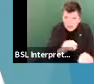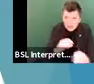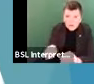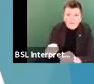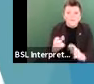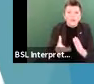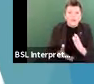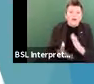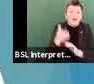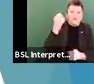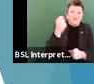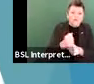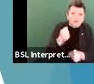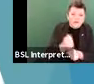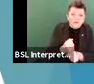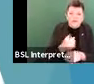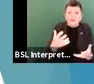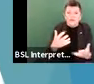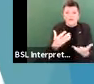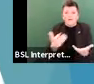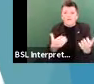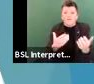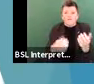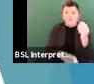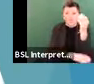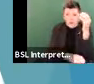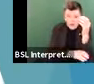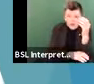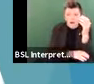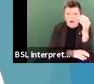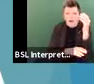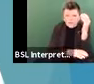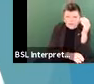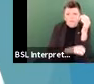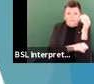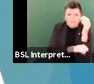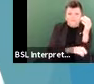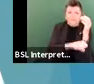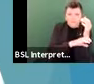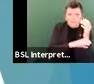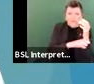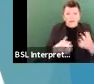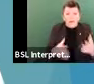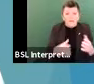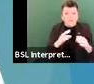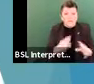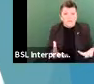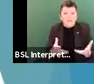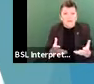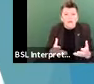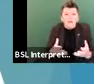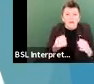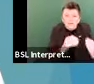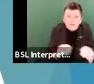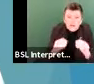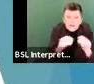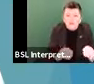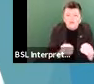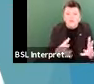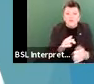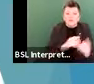part of the working class, and the creation of a society based on beliefs in